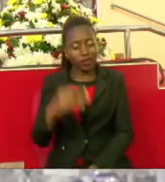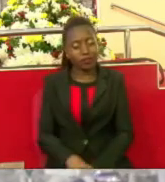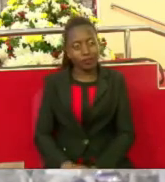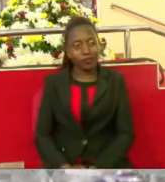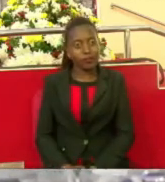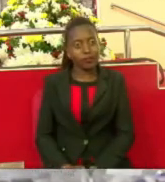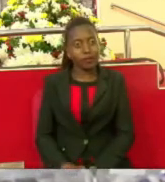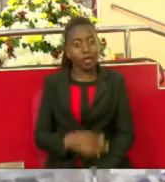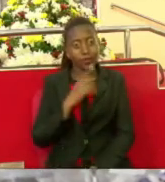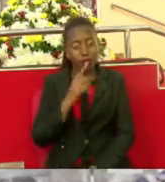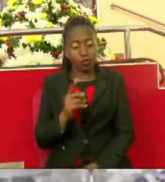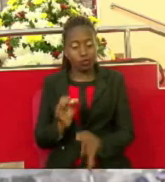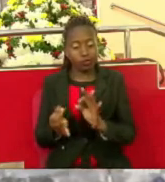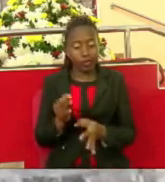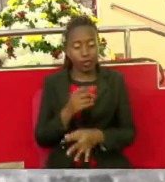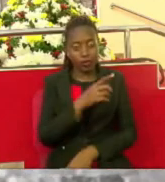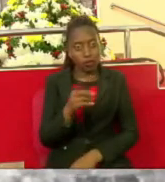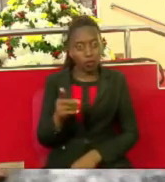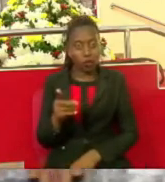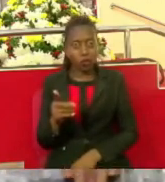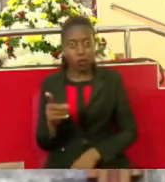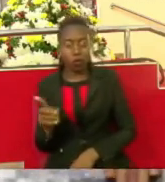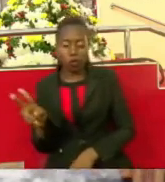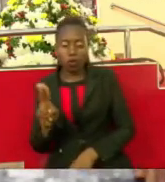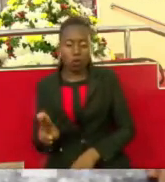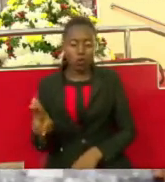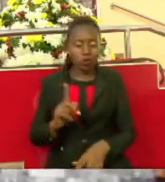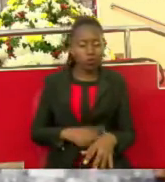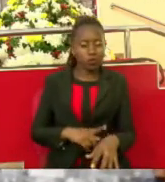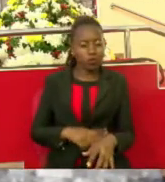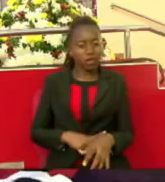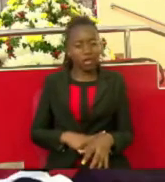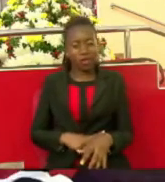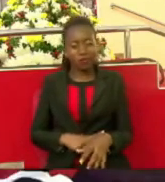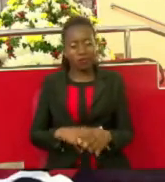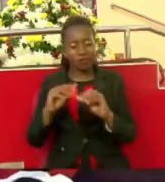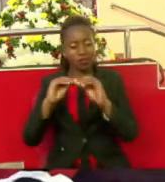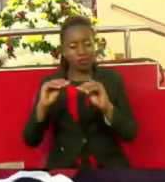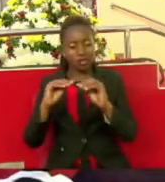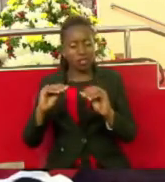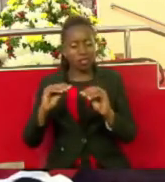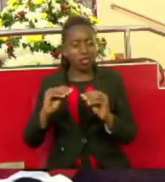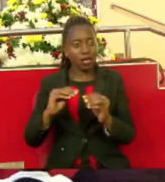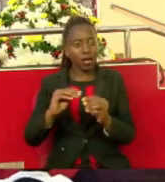So if you spend time talking to them why they need to know Christ, but yourself you are not representing Christ in your house,